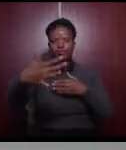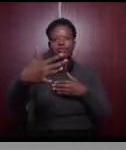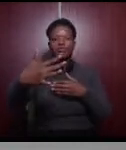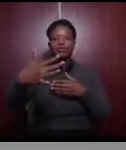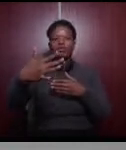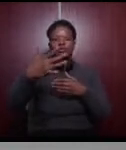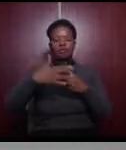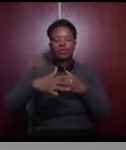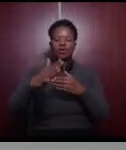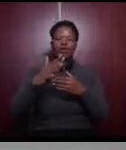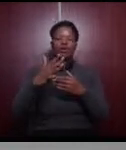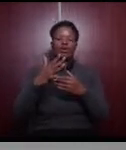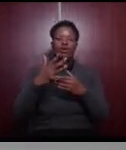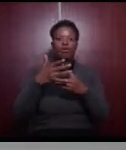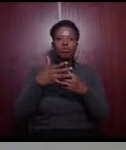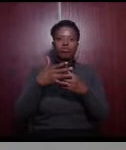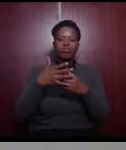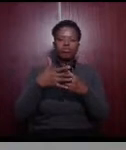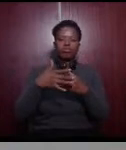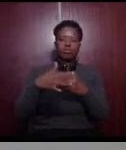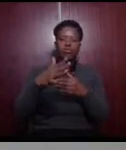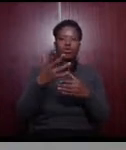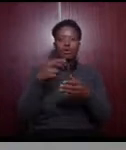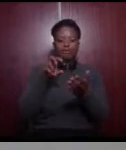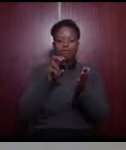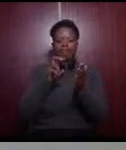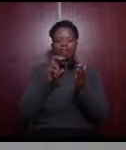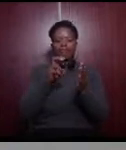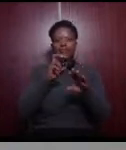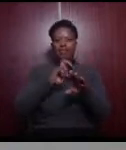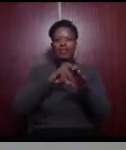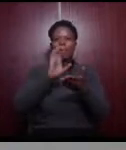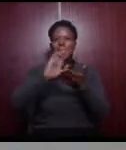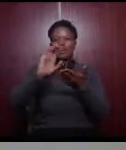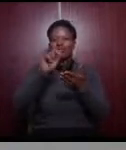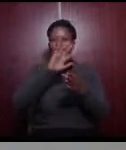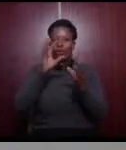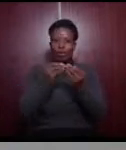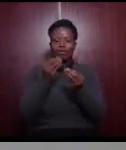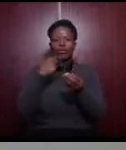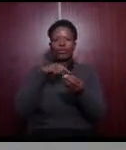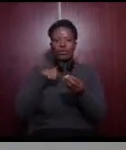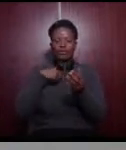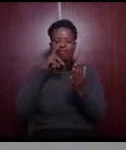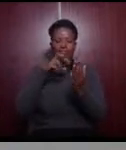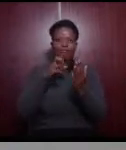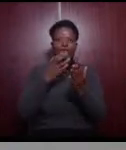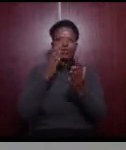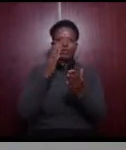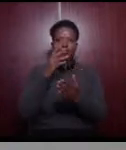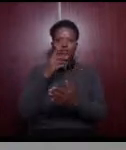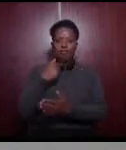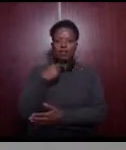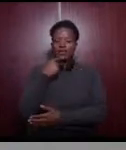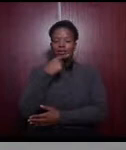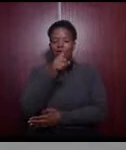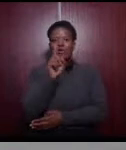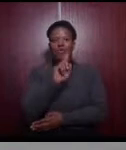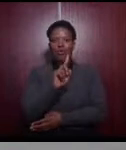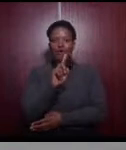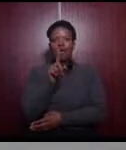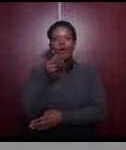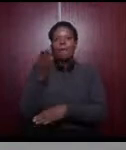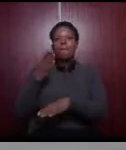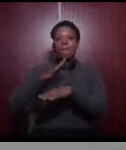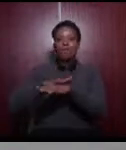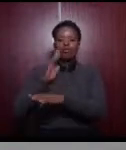on the bill. What I can say is that, you know, the more you present